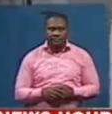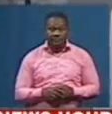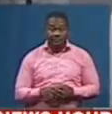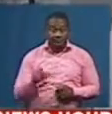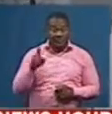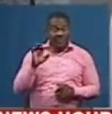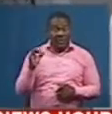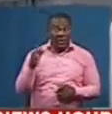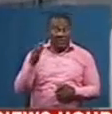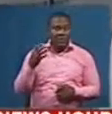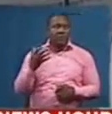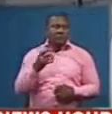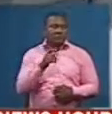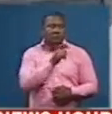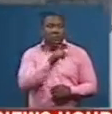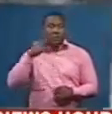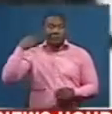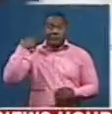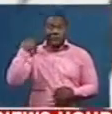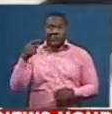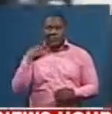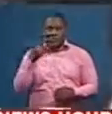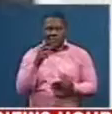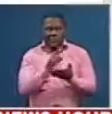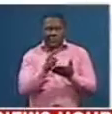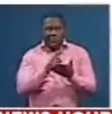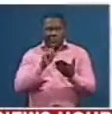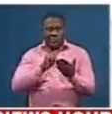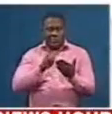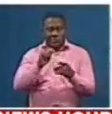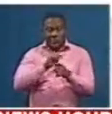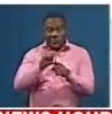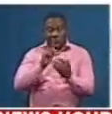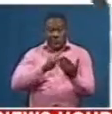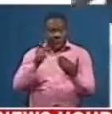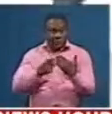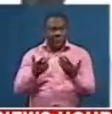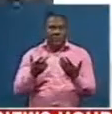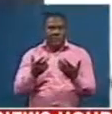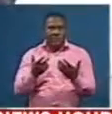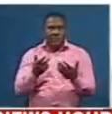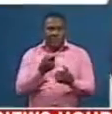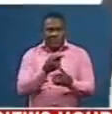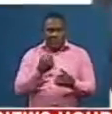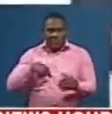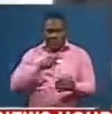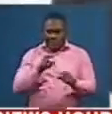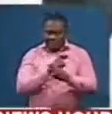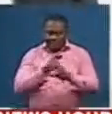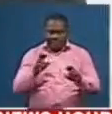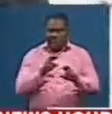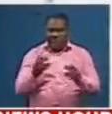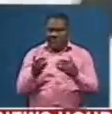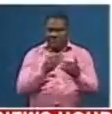France said the two-week training program will ensure that Ghana's security apparatus are well equipped to handle